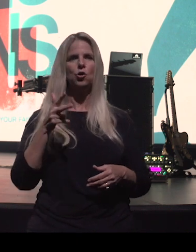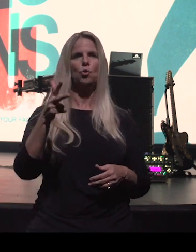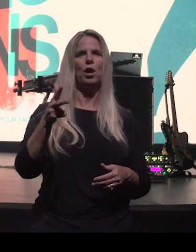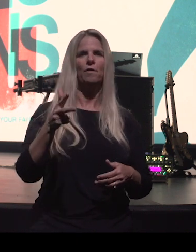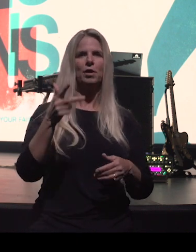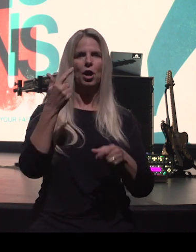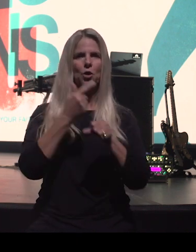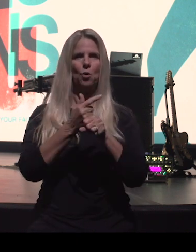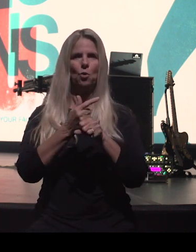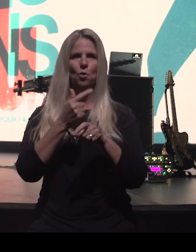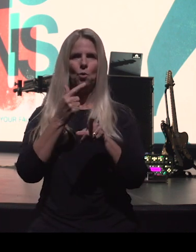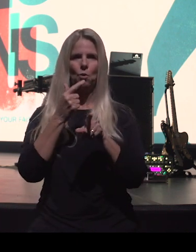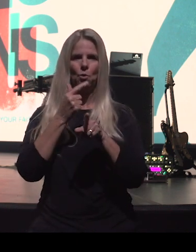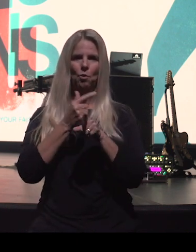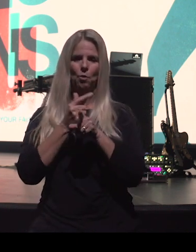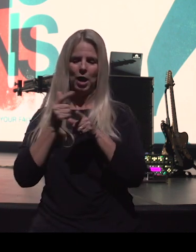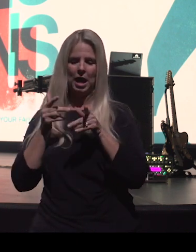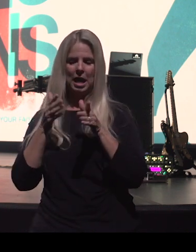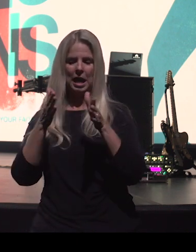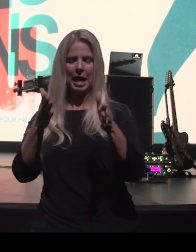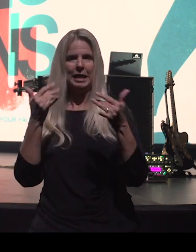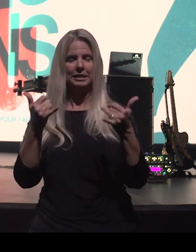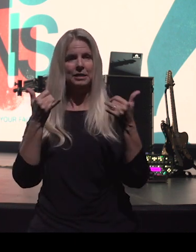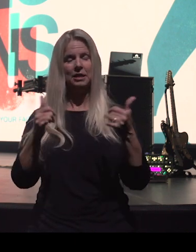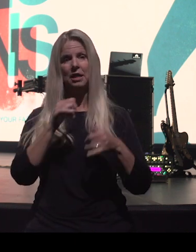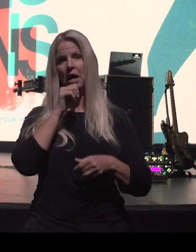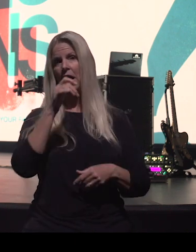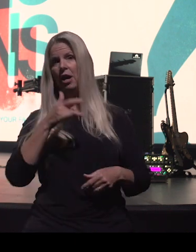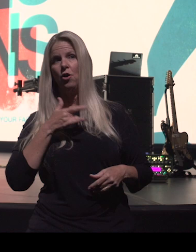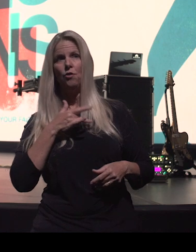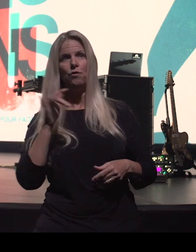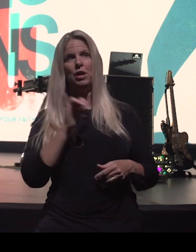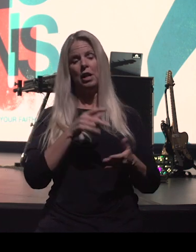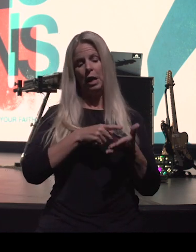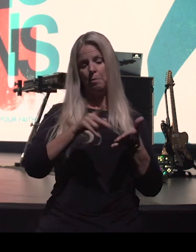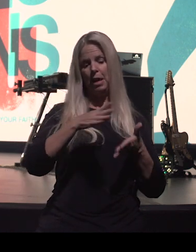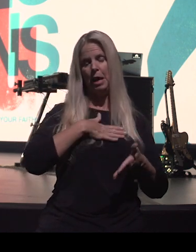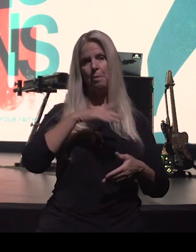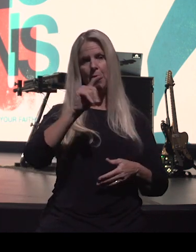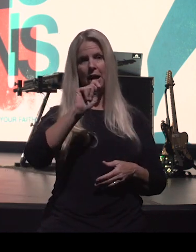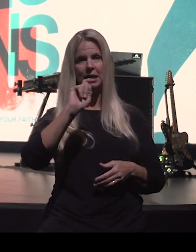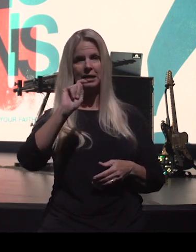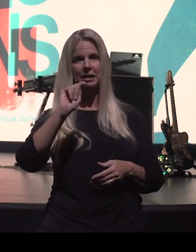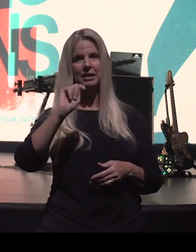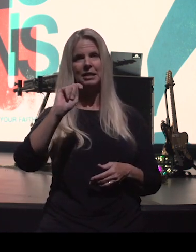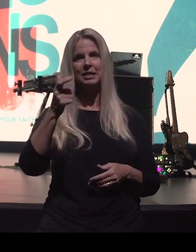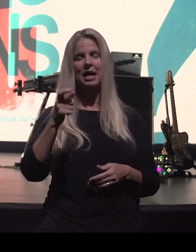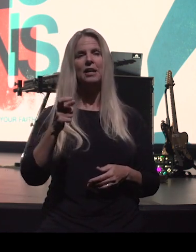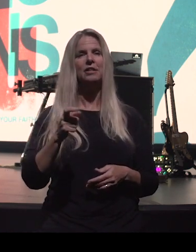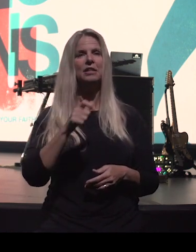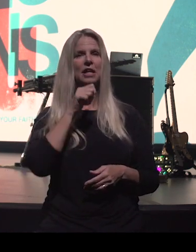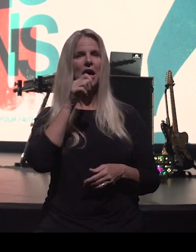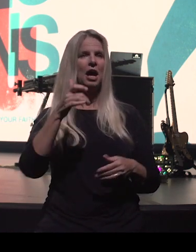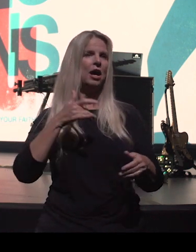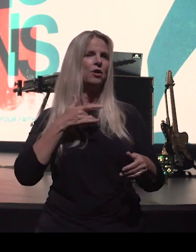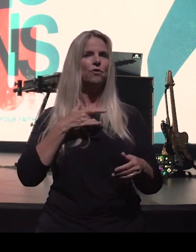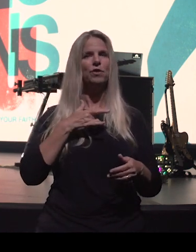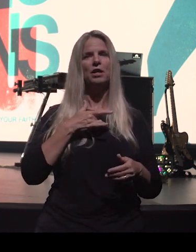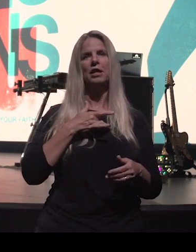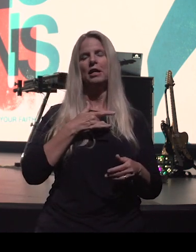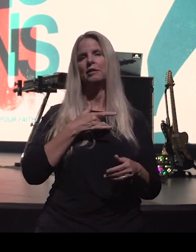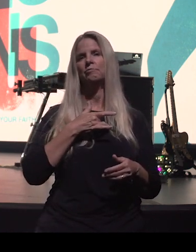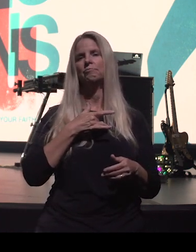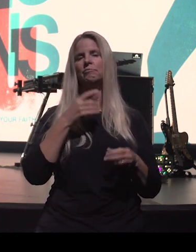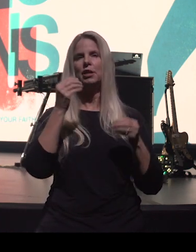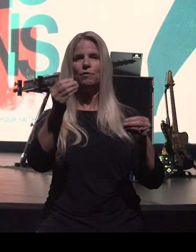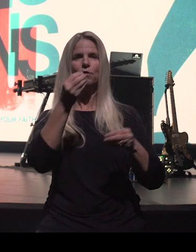the road today. I don't feel like paying my taxes, right? I don't feel like feeding the baby this week. Try that for